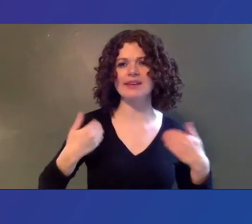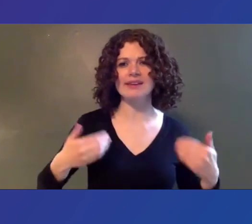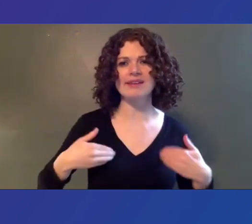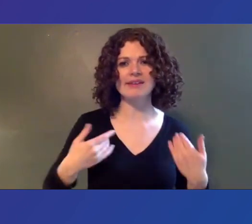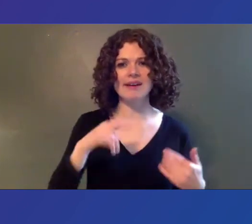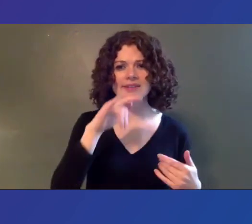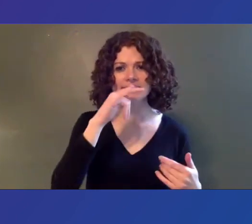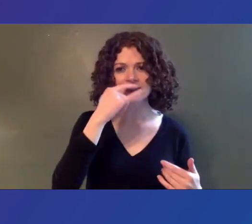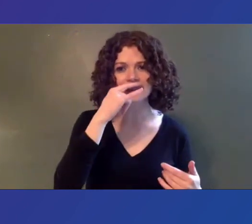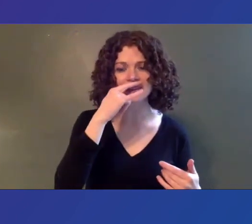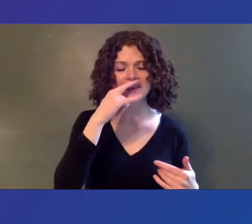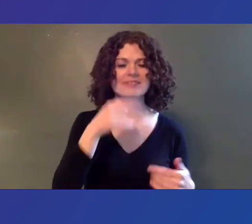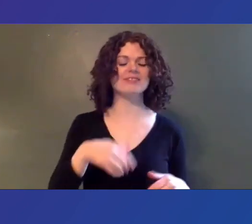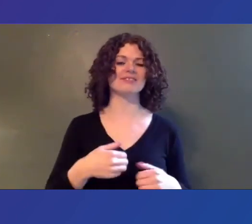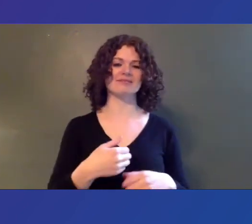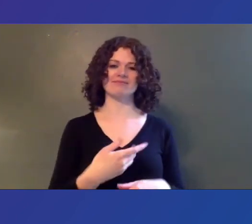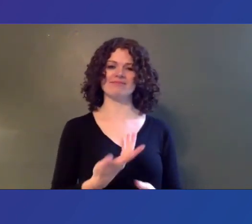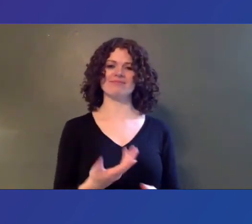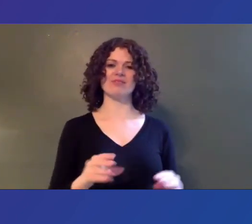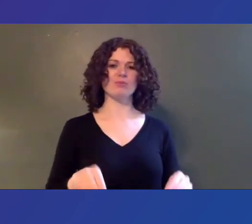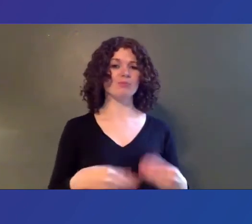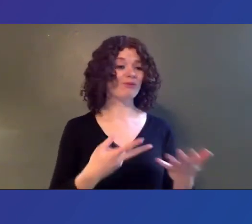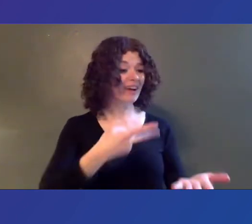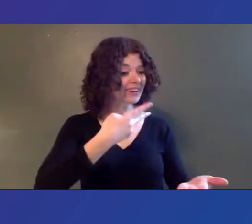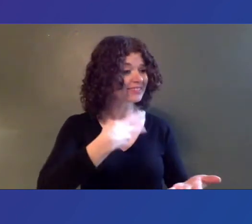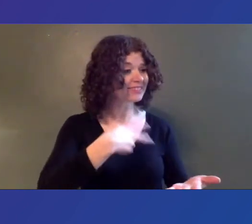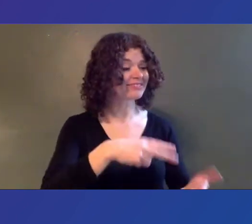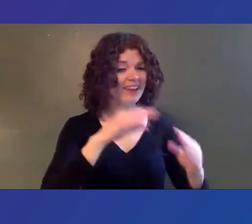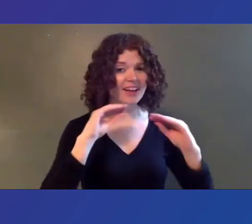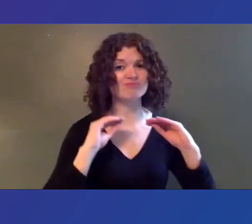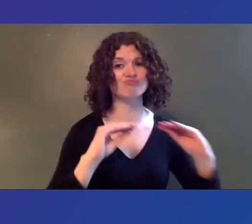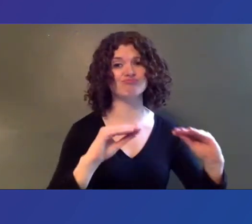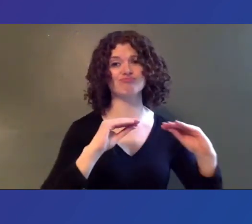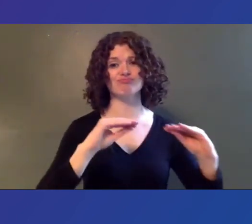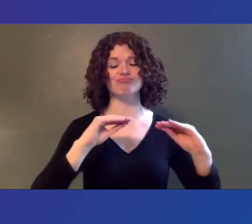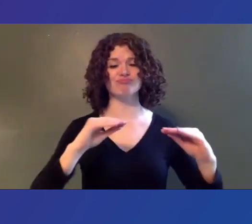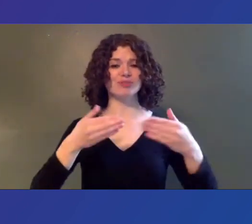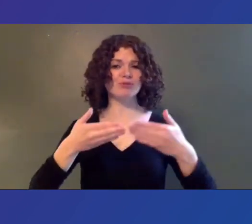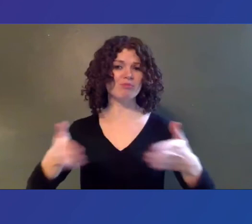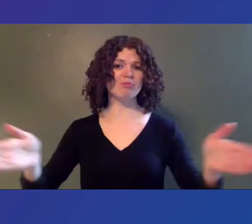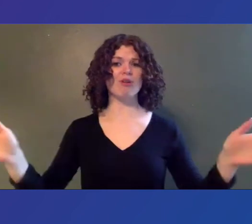making dance available to a wider, broader